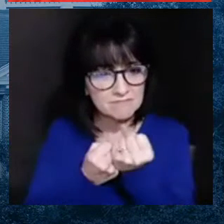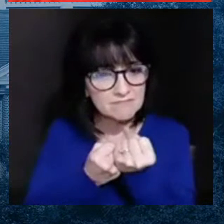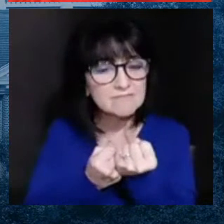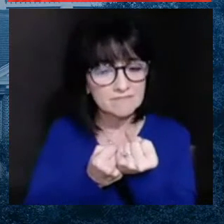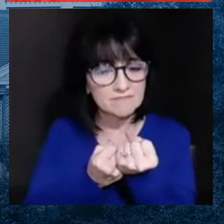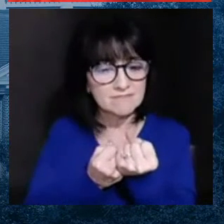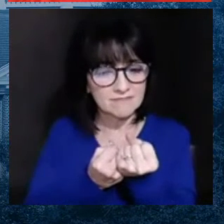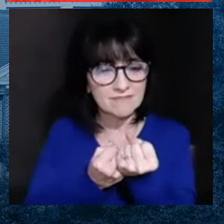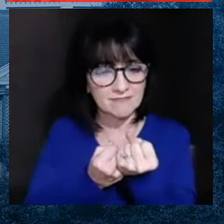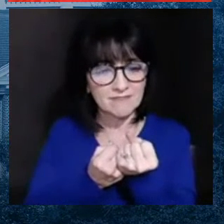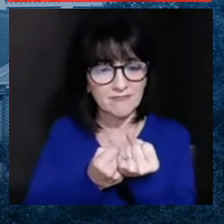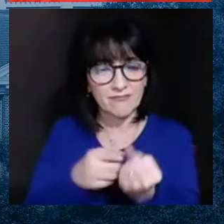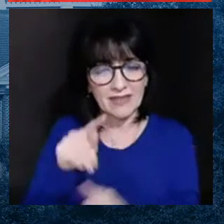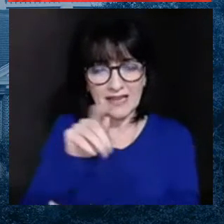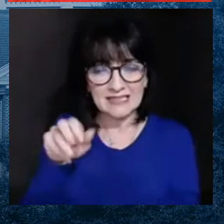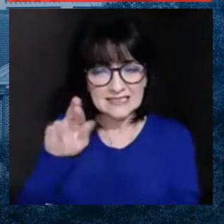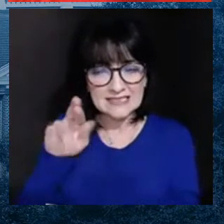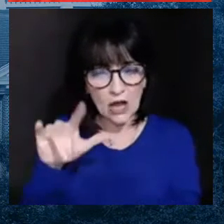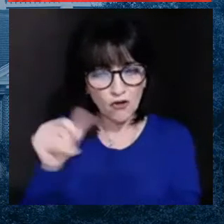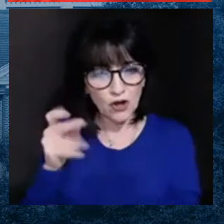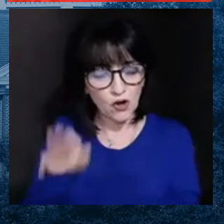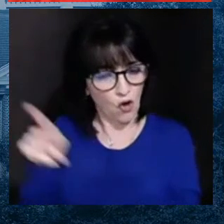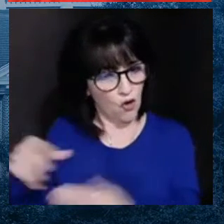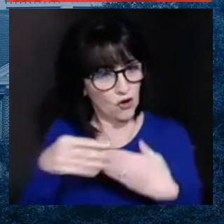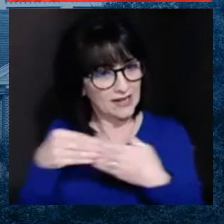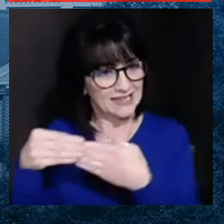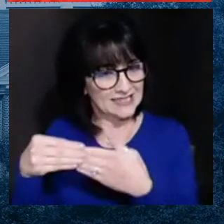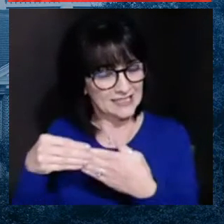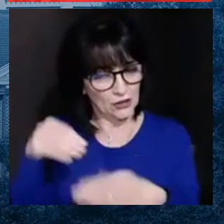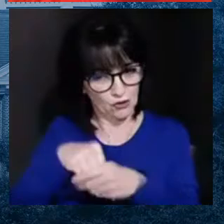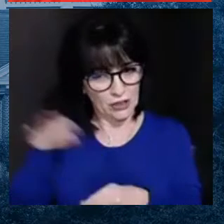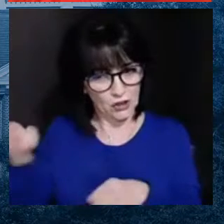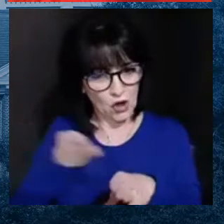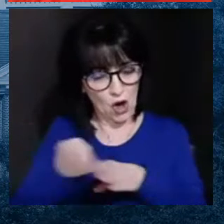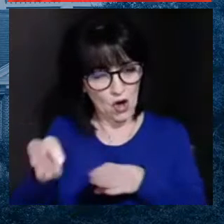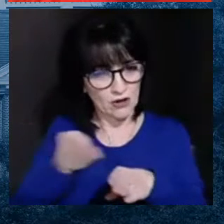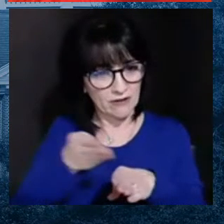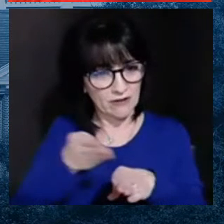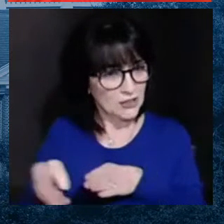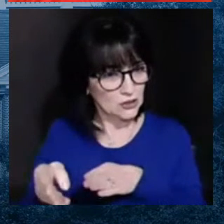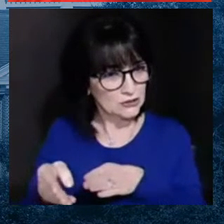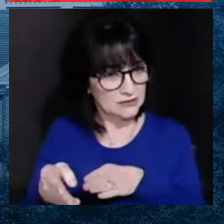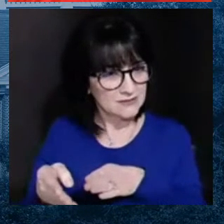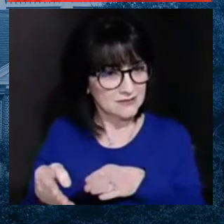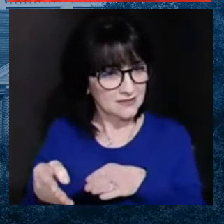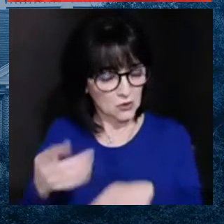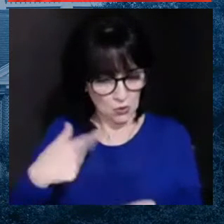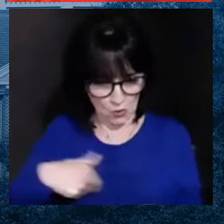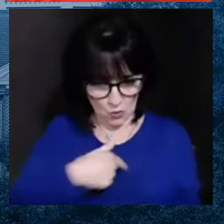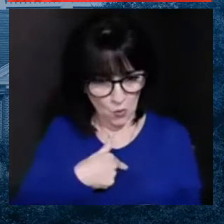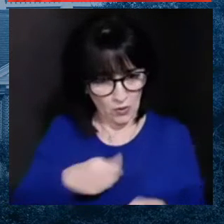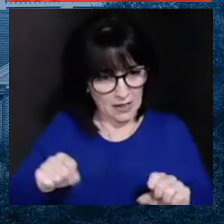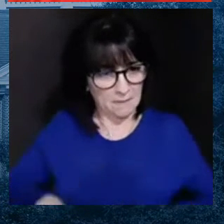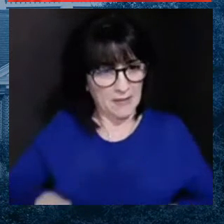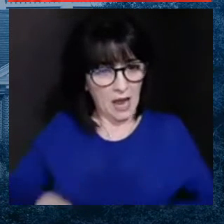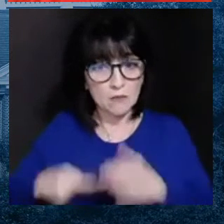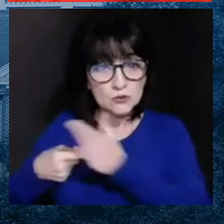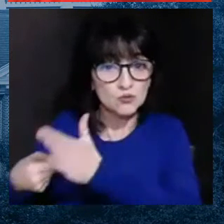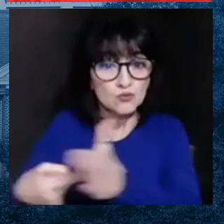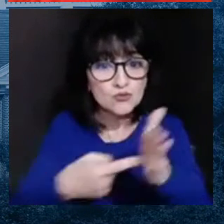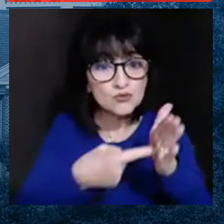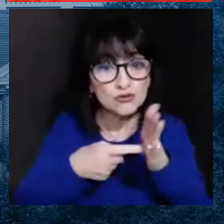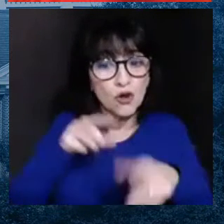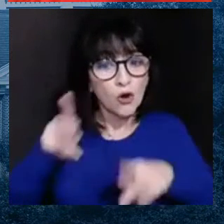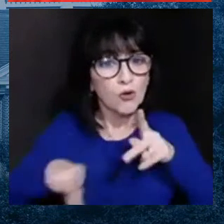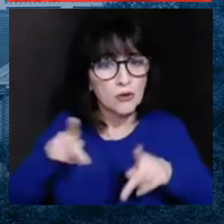leader in her field just a couple years ago. And it'll be, we'll be able to show people, the folks that are on the